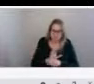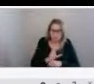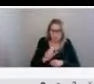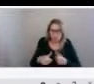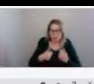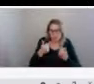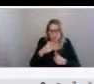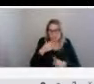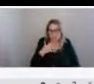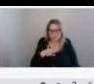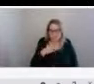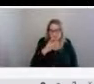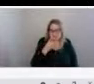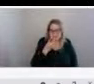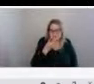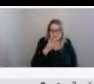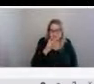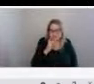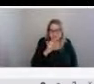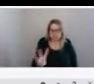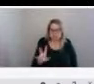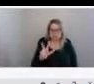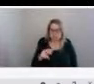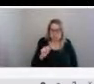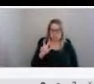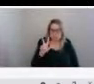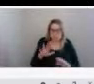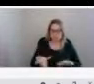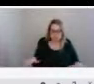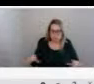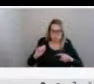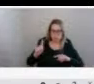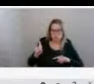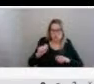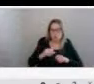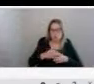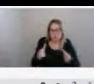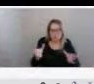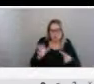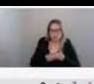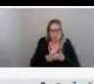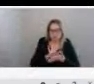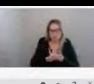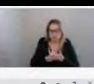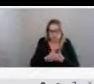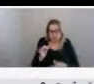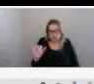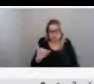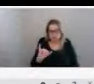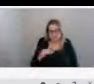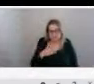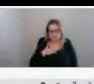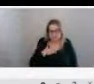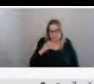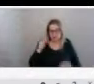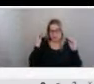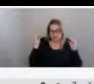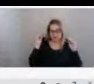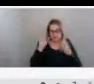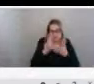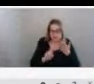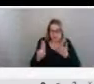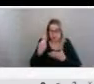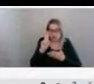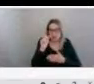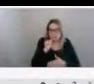73 years my three children all went to our neighborhood public schools as did i i also taught at the university